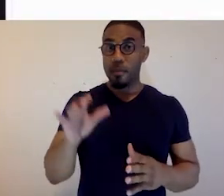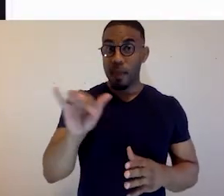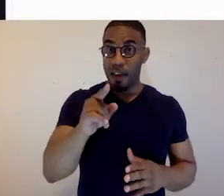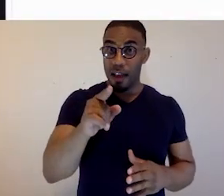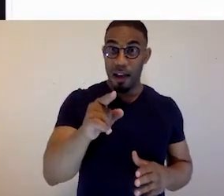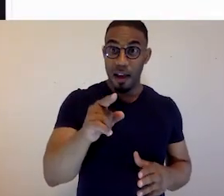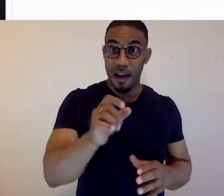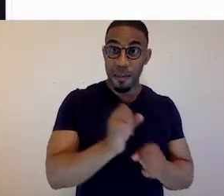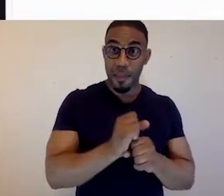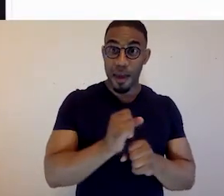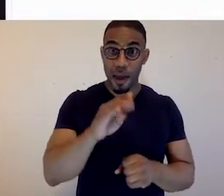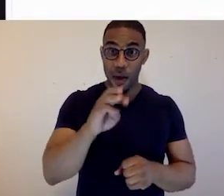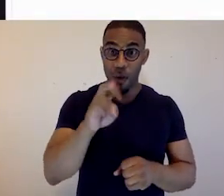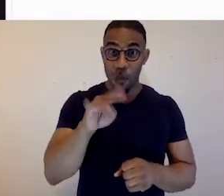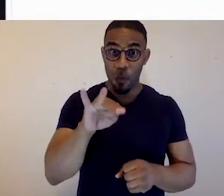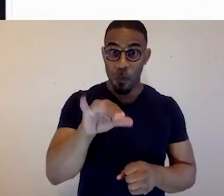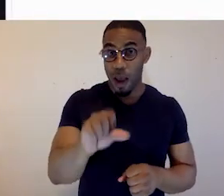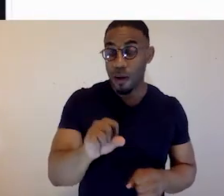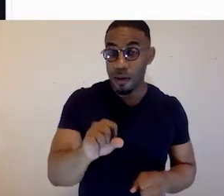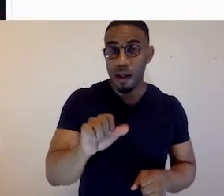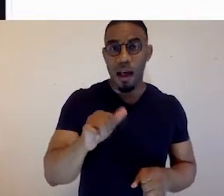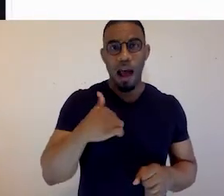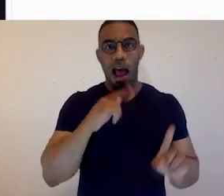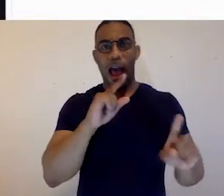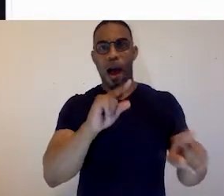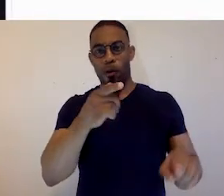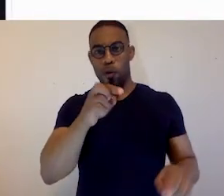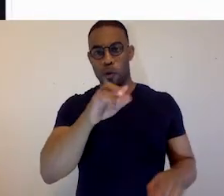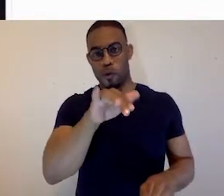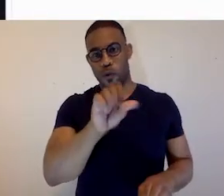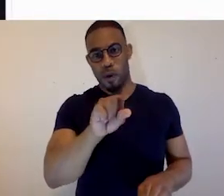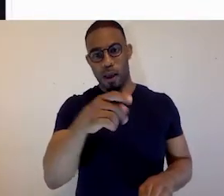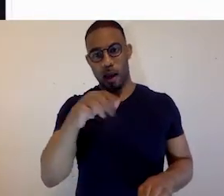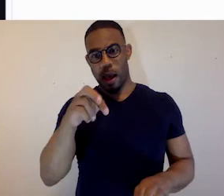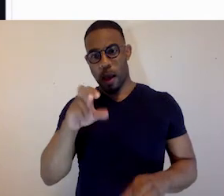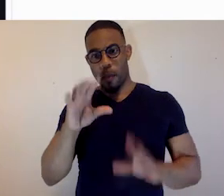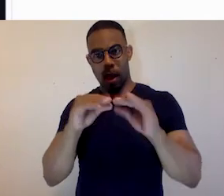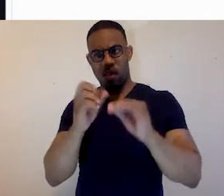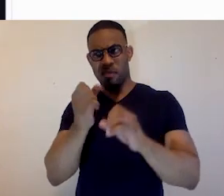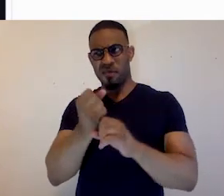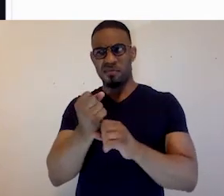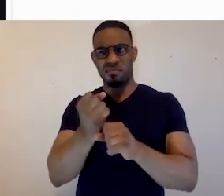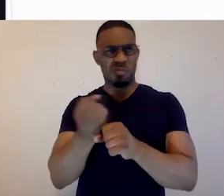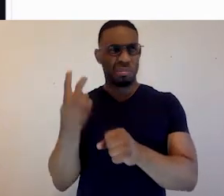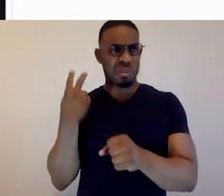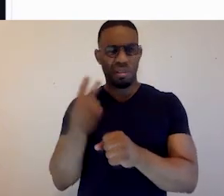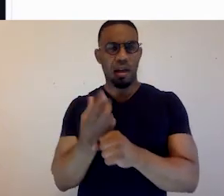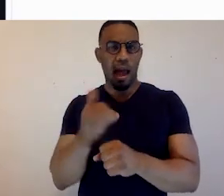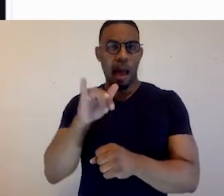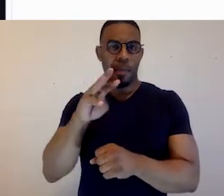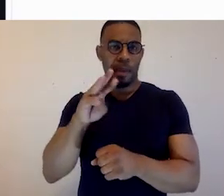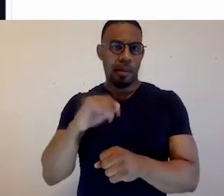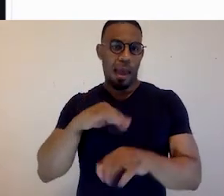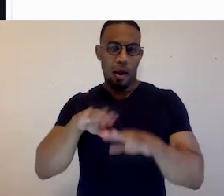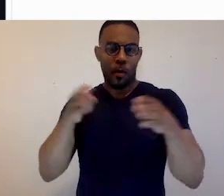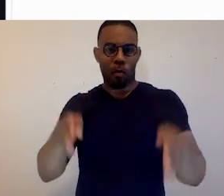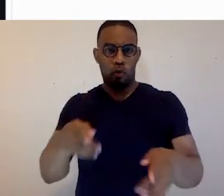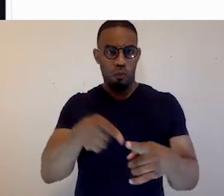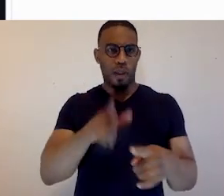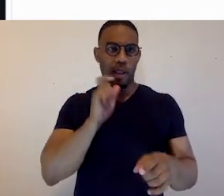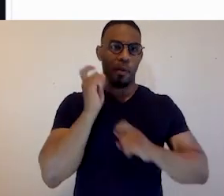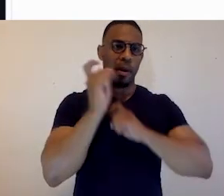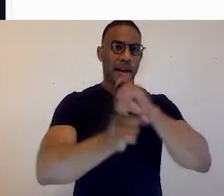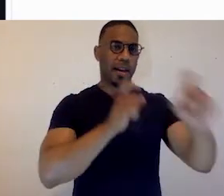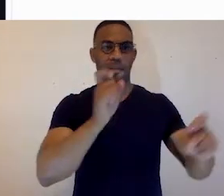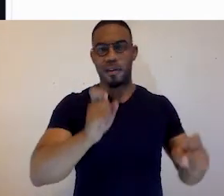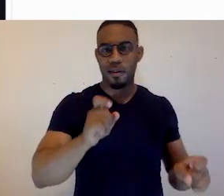like make brownies. So I went to Grace Hopper conference a couple of years ago, and IBM had a booth there, and they were giving